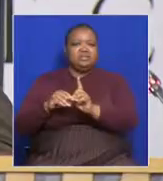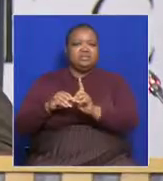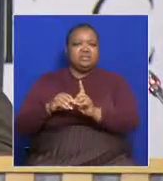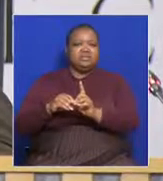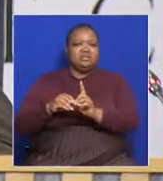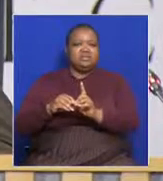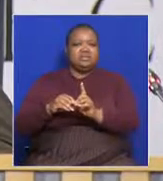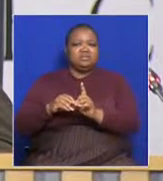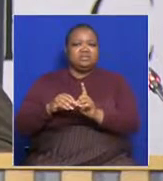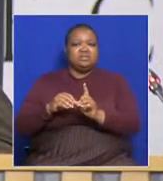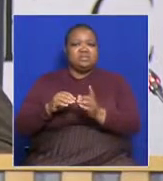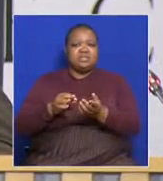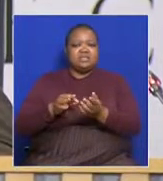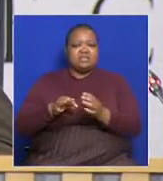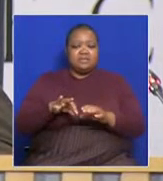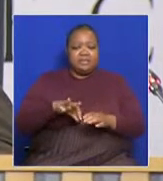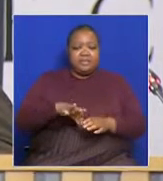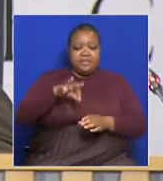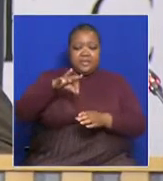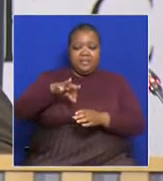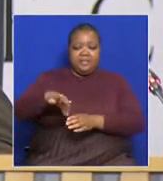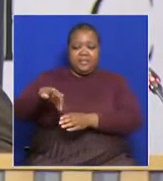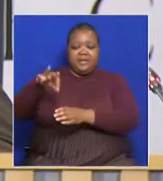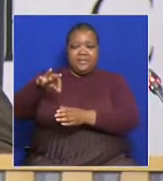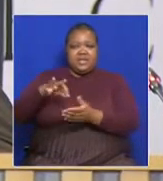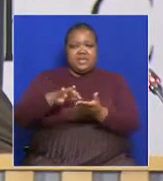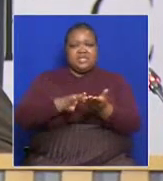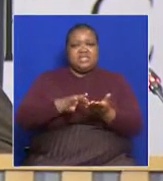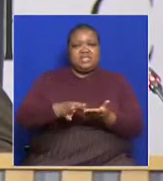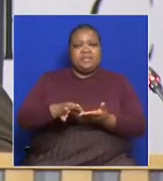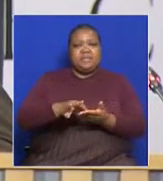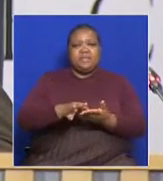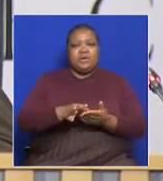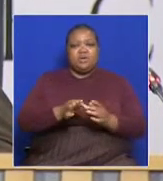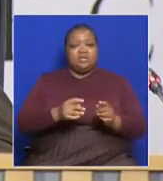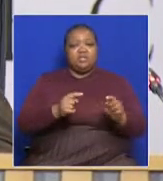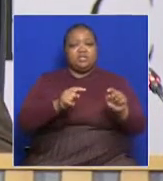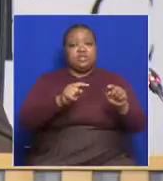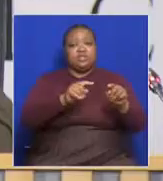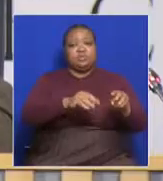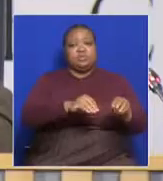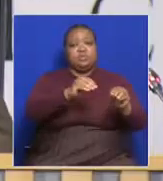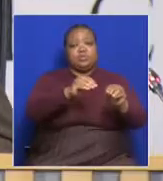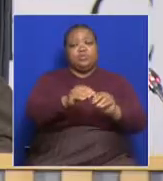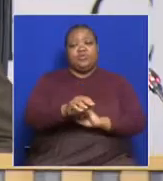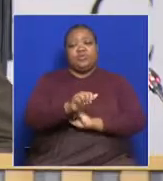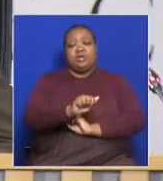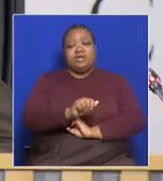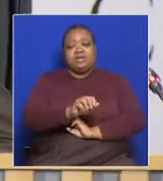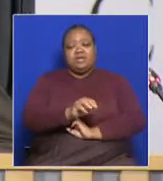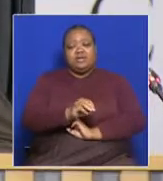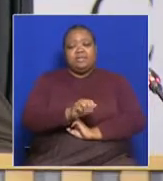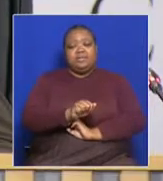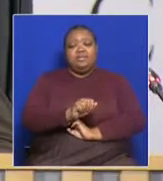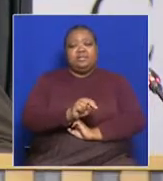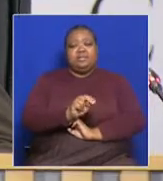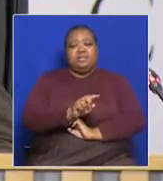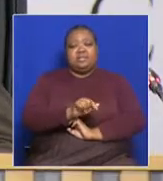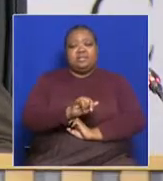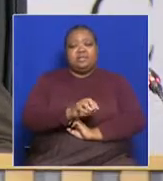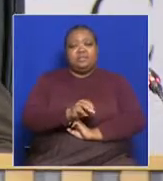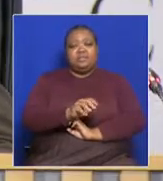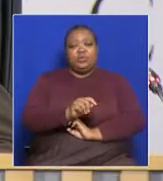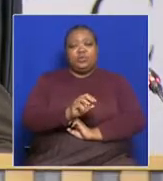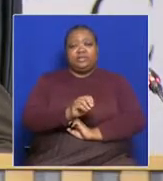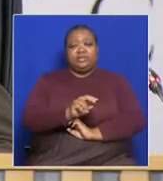sampling, about taking samples to Amanzi Mtoti? You haven't, at least following the sequence of your statement, you